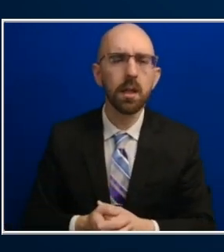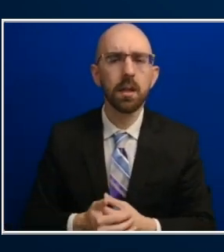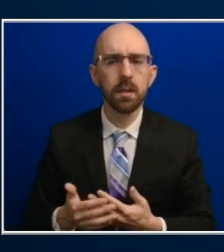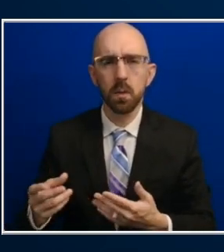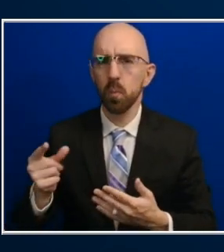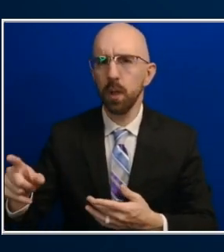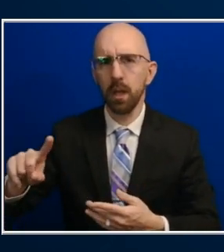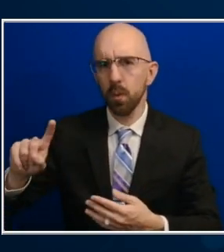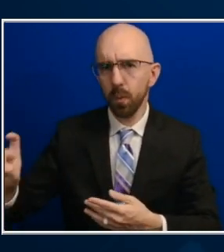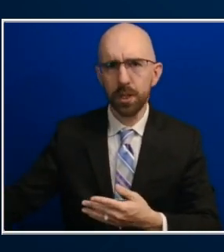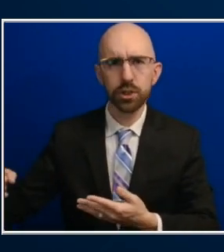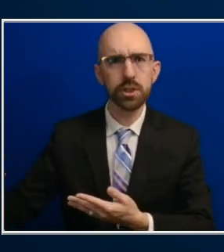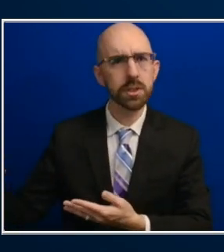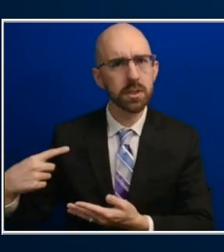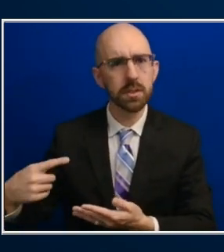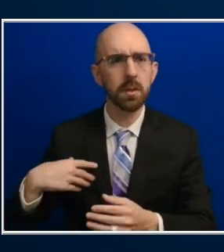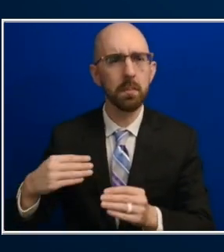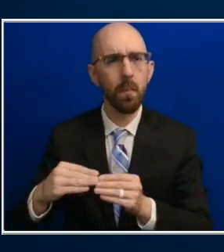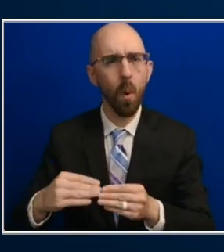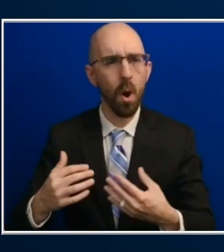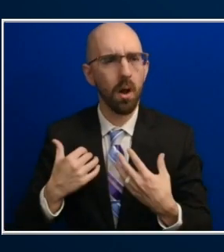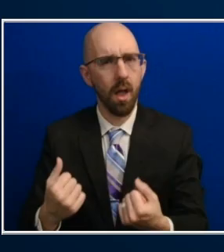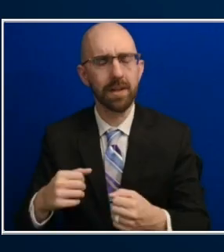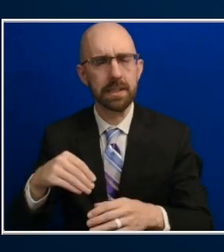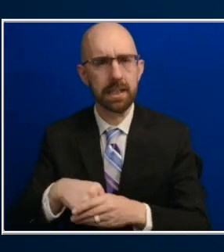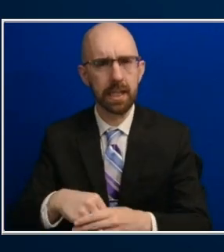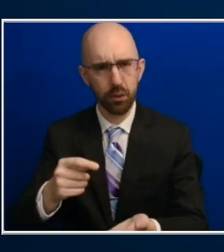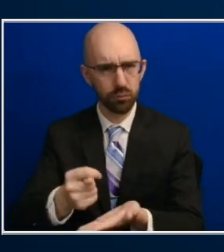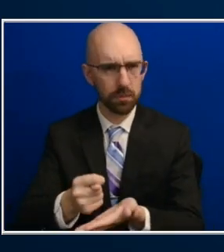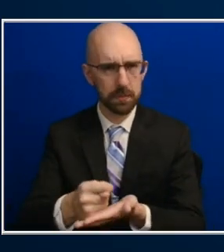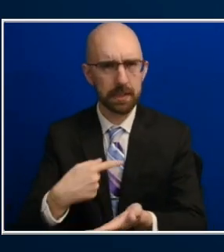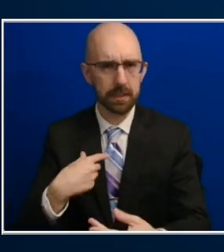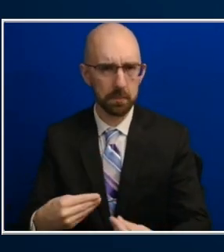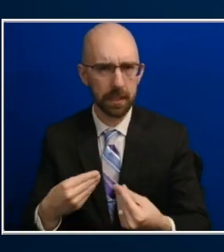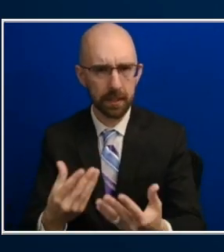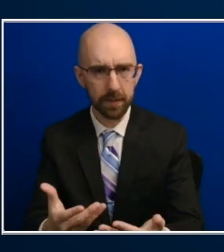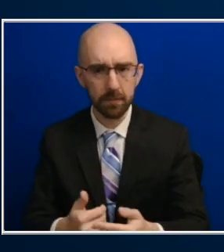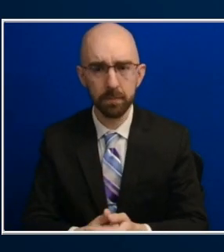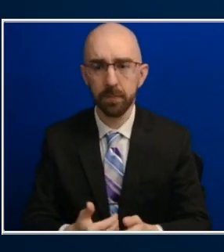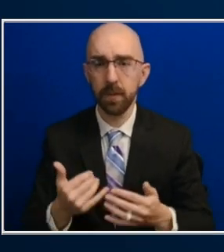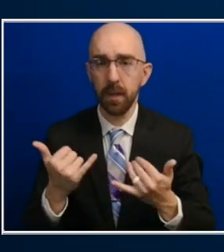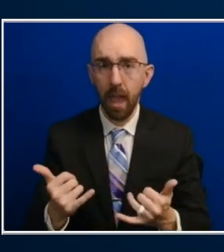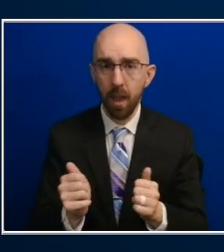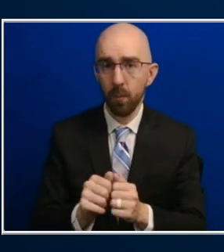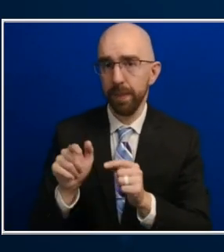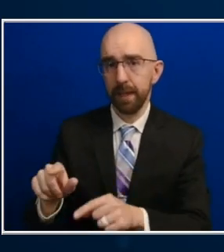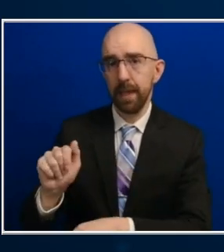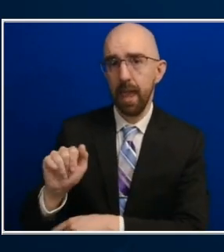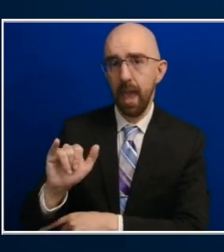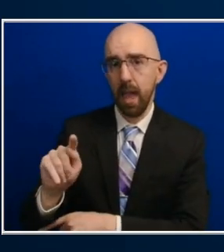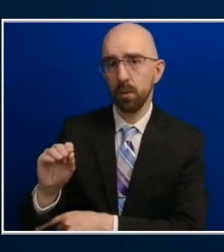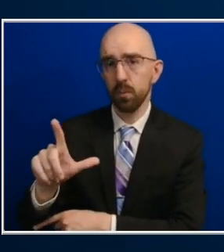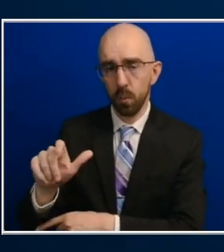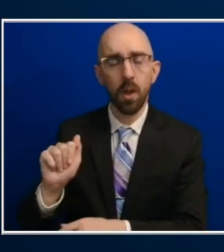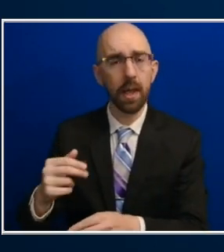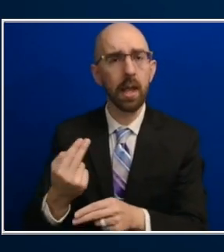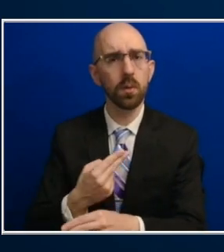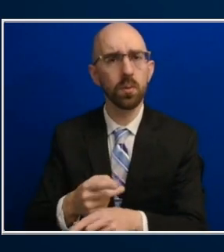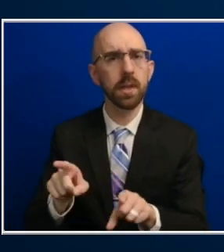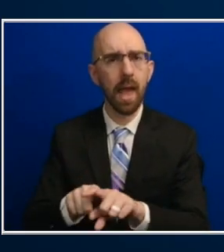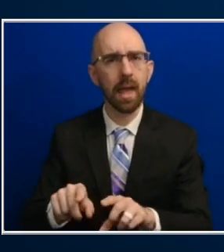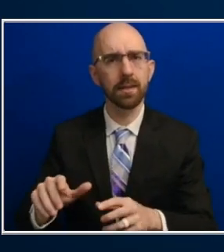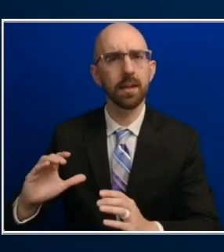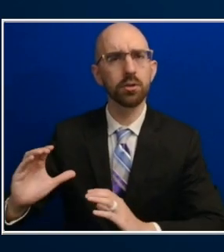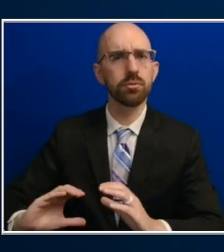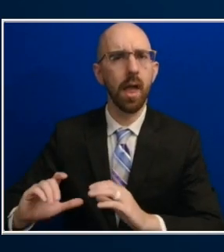questions, give more confidence in the treatments that I'm giving. And now with this AI tool, I can really use it as a chat tool and